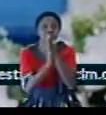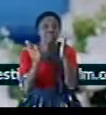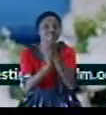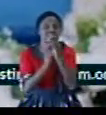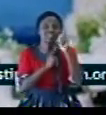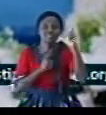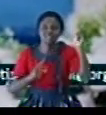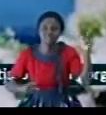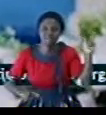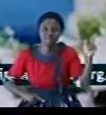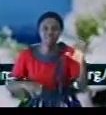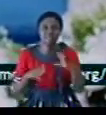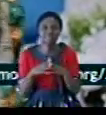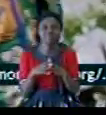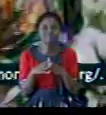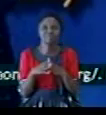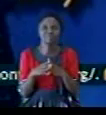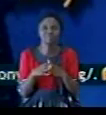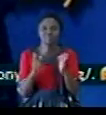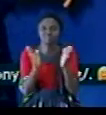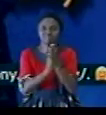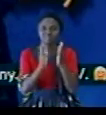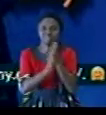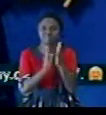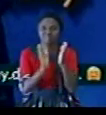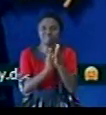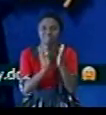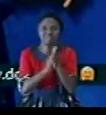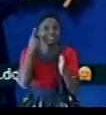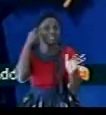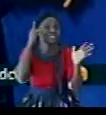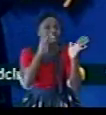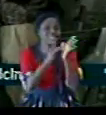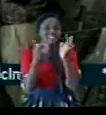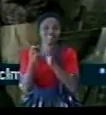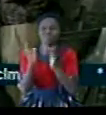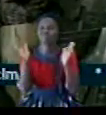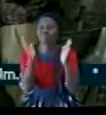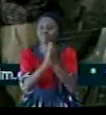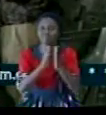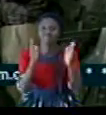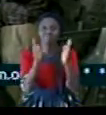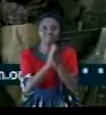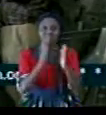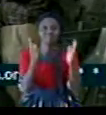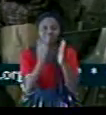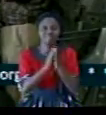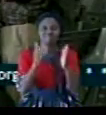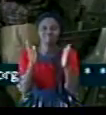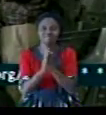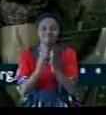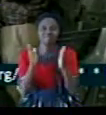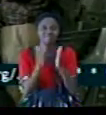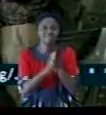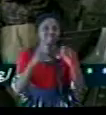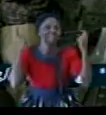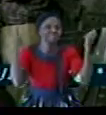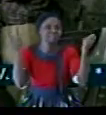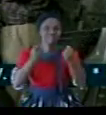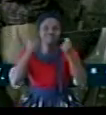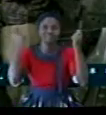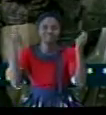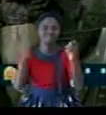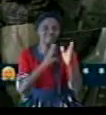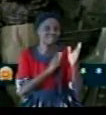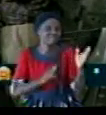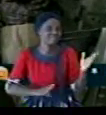Lord! Put your hands together for Jesus Christ. Let us celebrate Christ in the life of